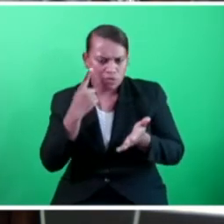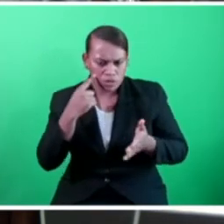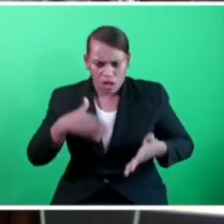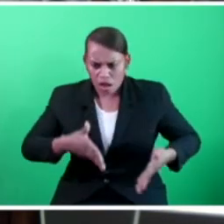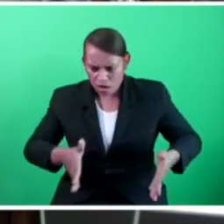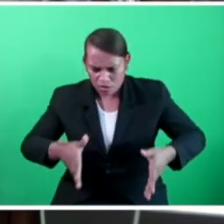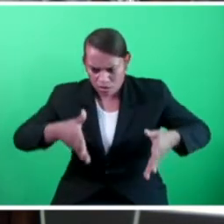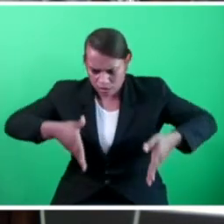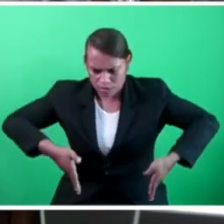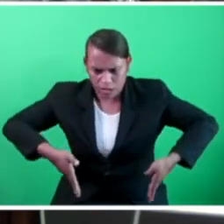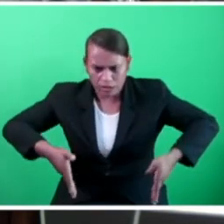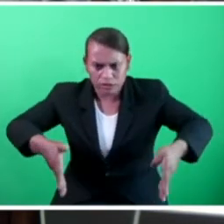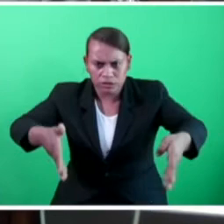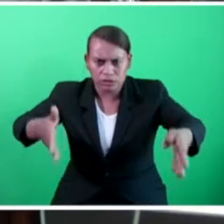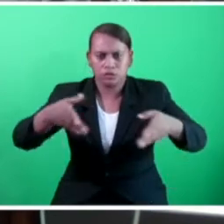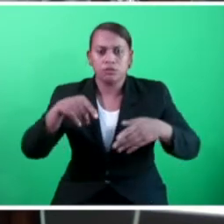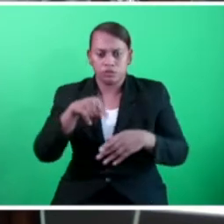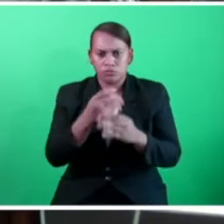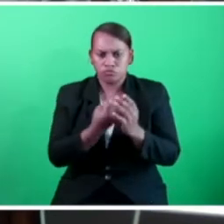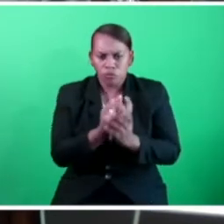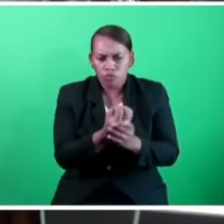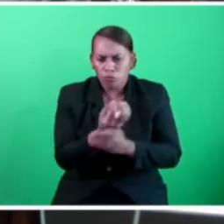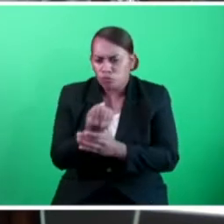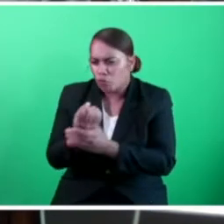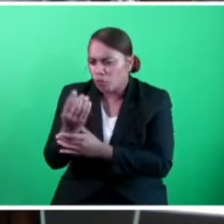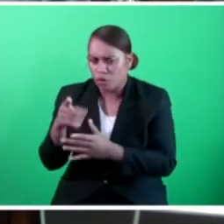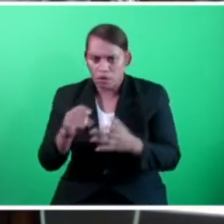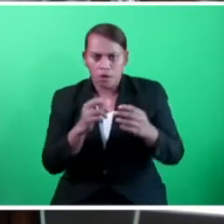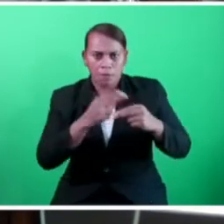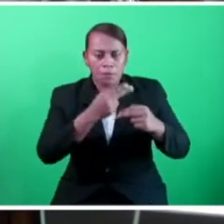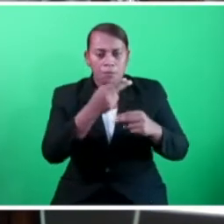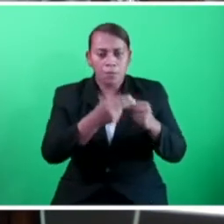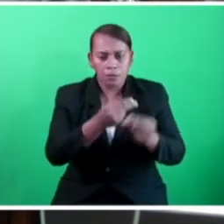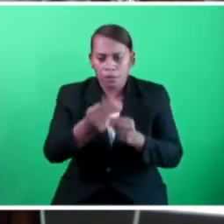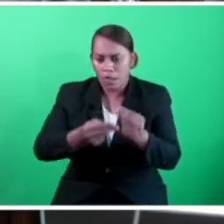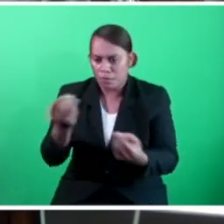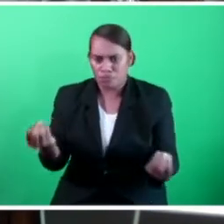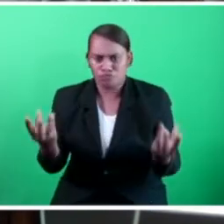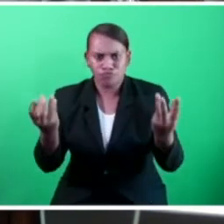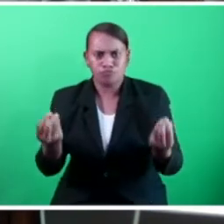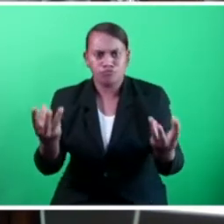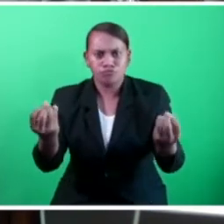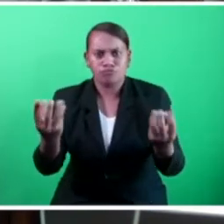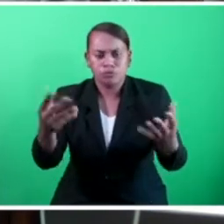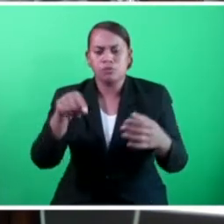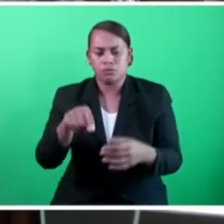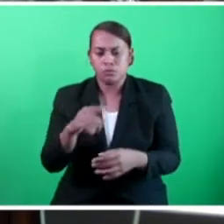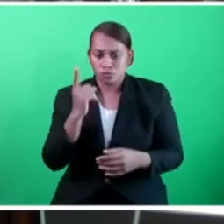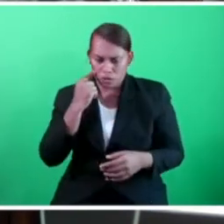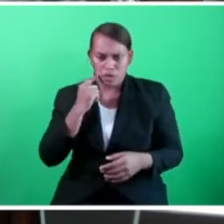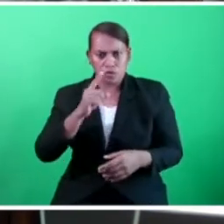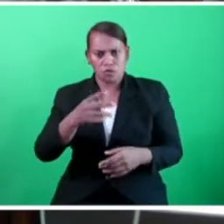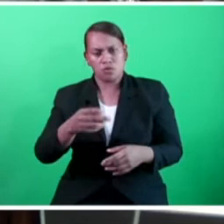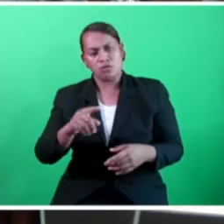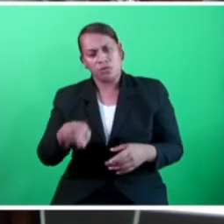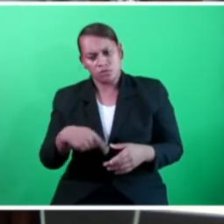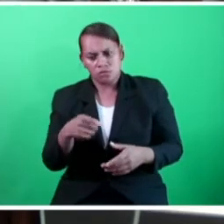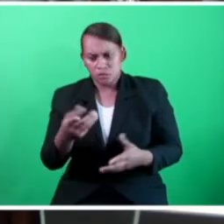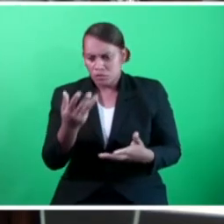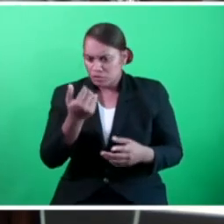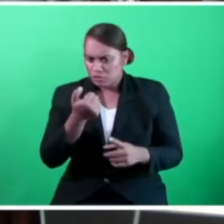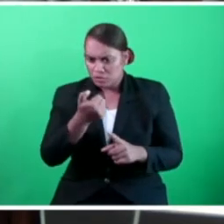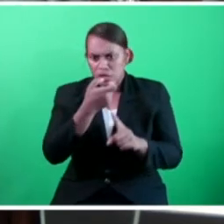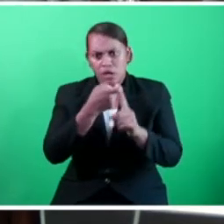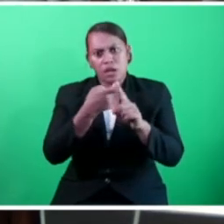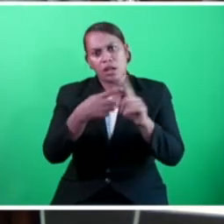Bank Stabilization Program in Rekereke, where we planted 6,000 meters, 6 kilometers of